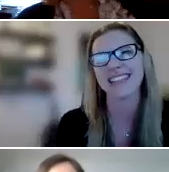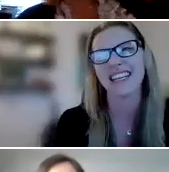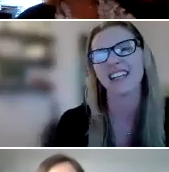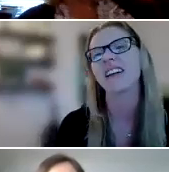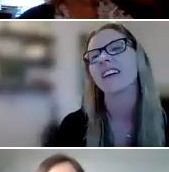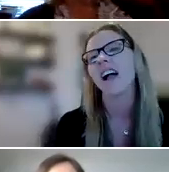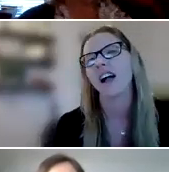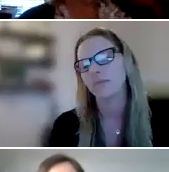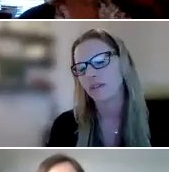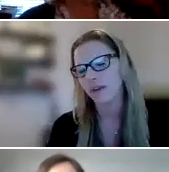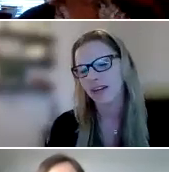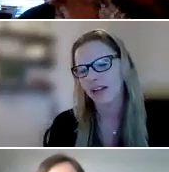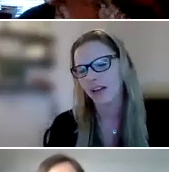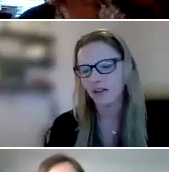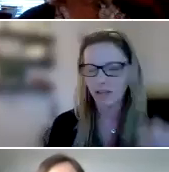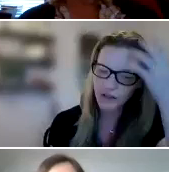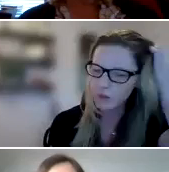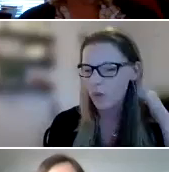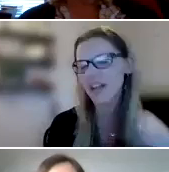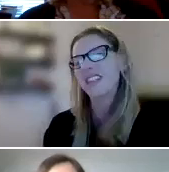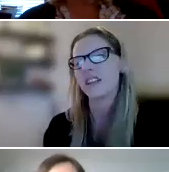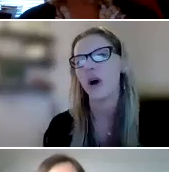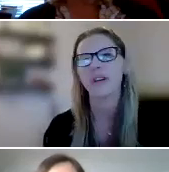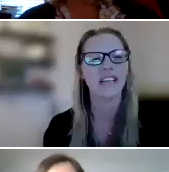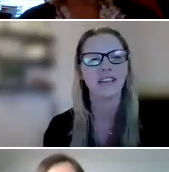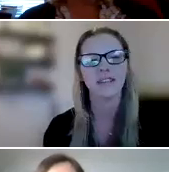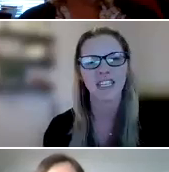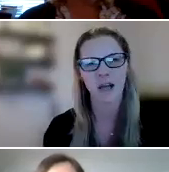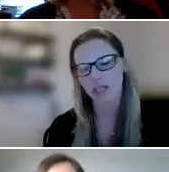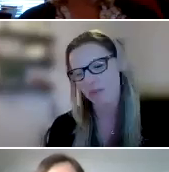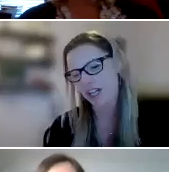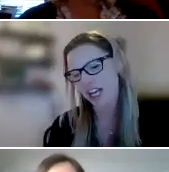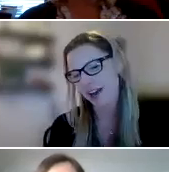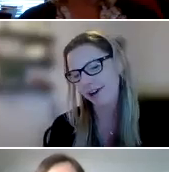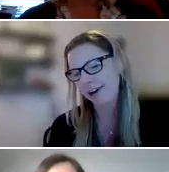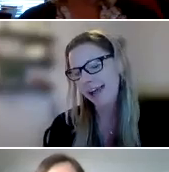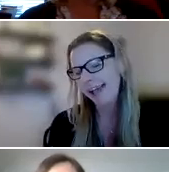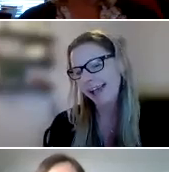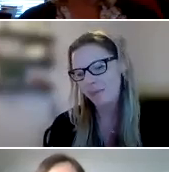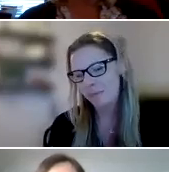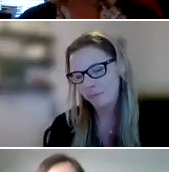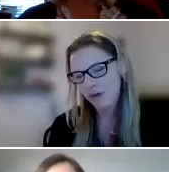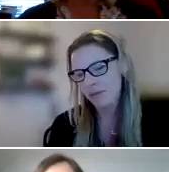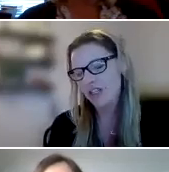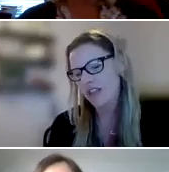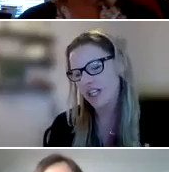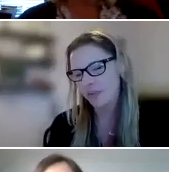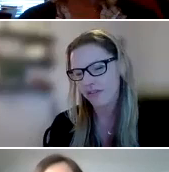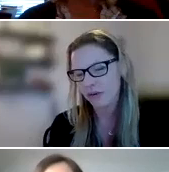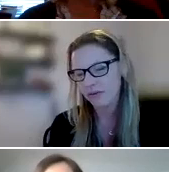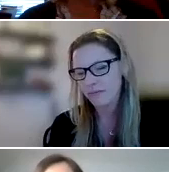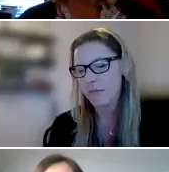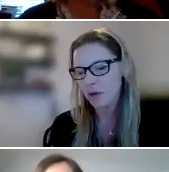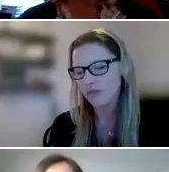the phrasing. So 99211 is the lowest level of established patient care. And pretty much they